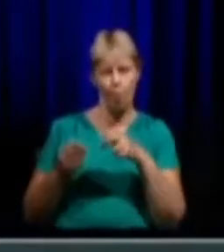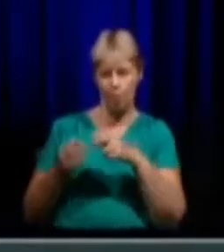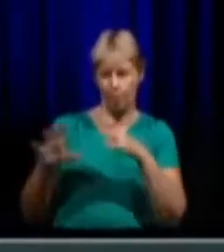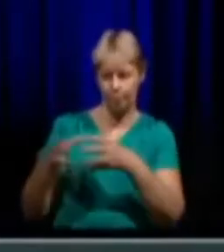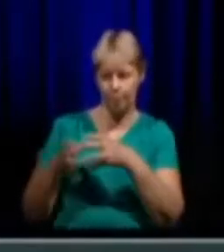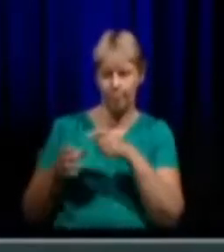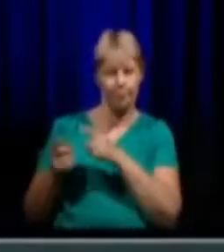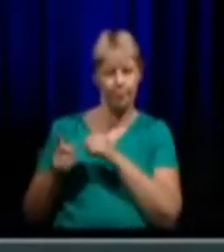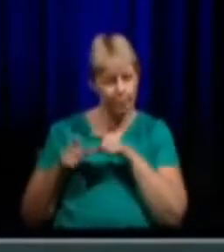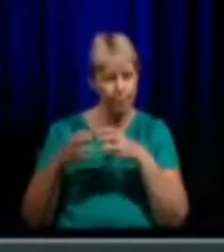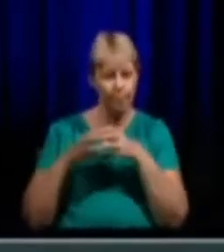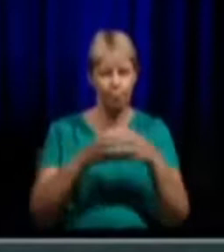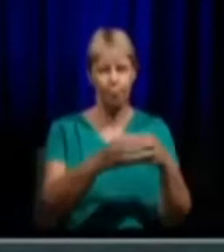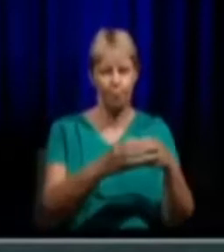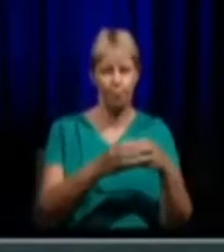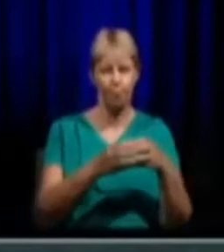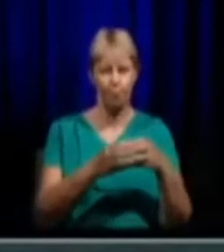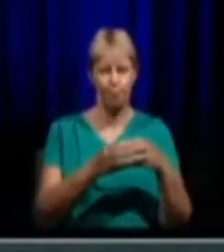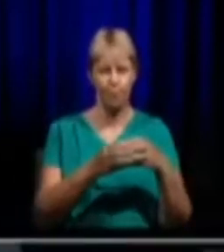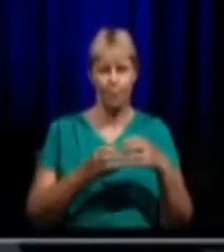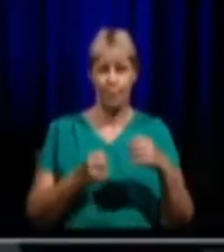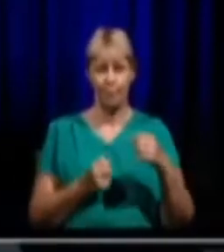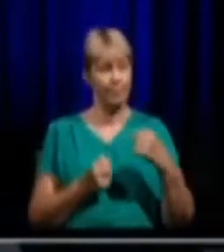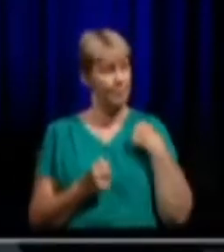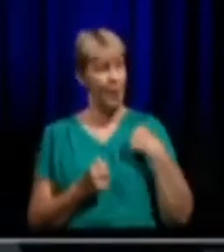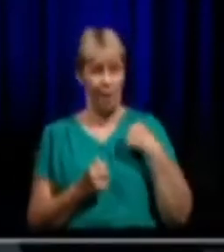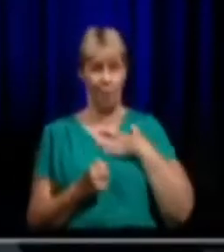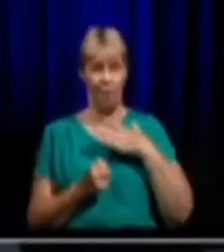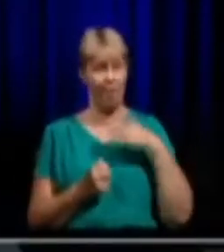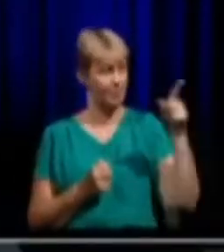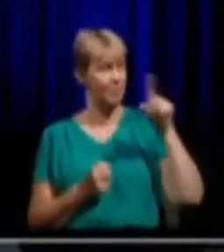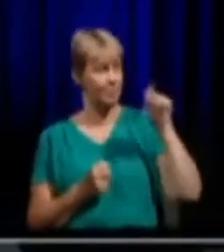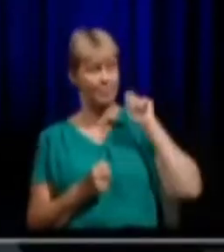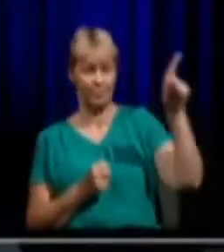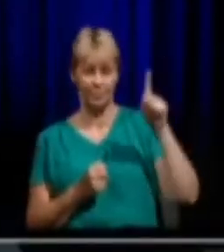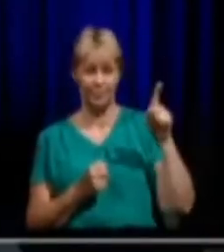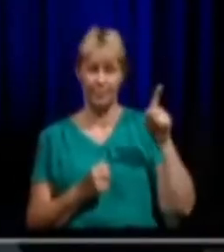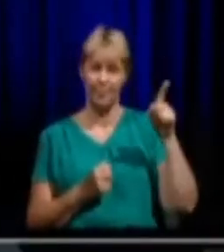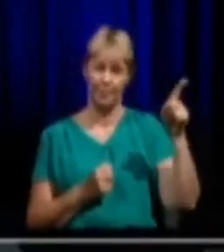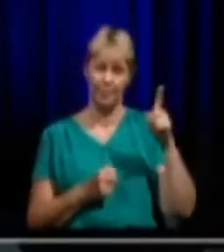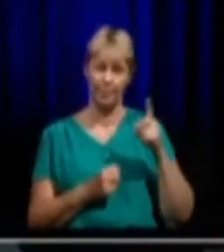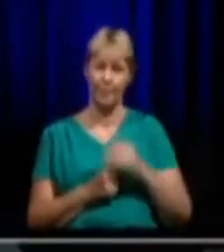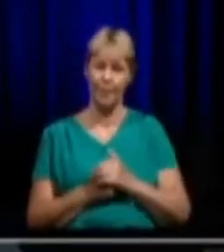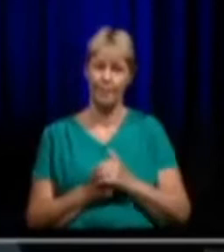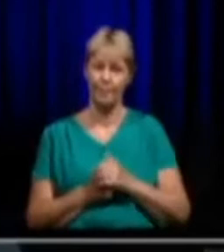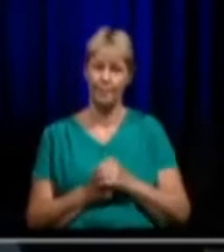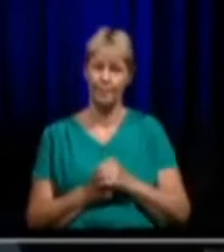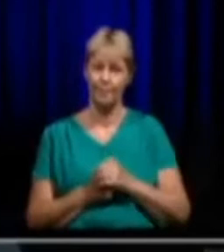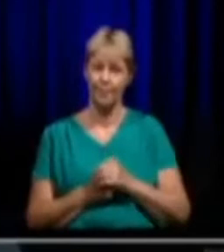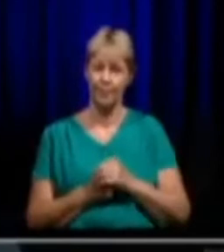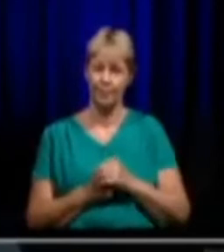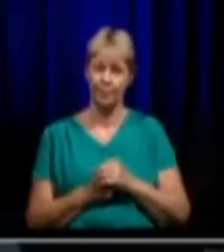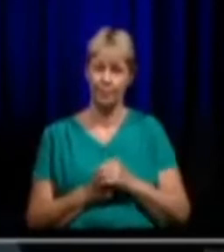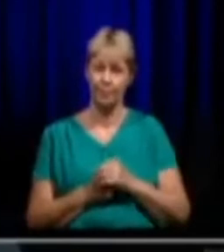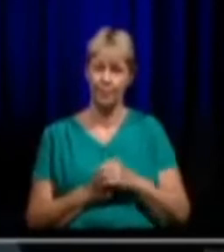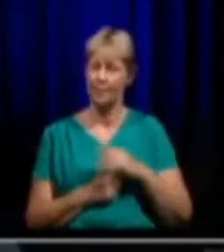good outcome, it would have been Jesus, right? He probably didn't need people at all. And in fact, the more we know about the disciples, they probably held him back a